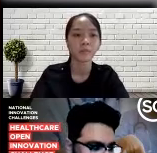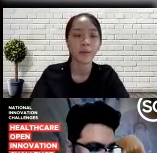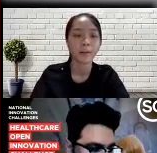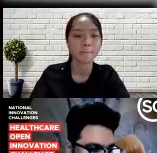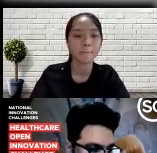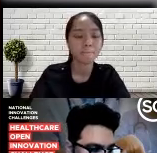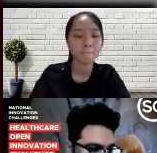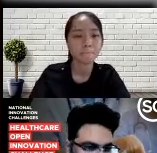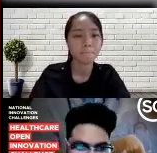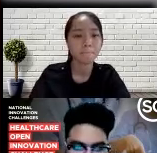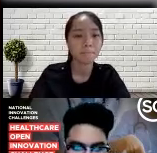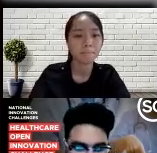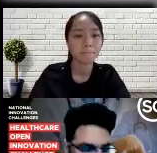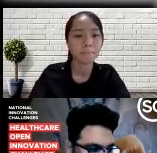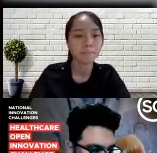Got it.